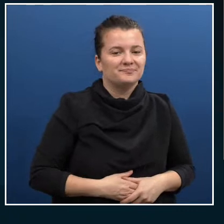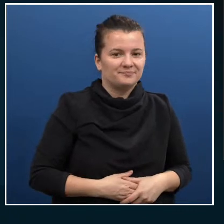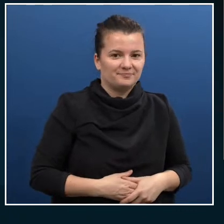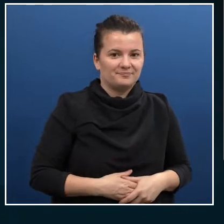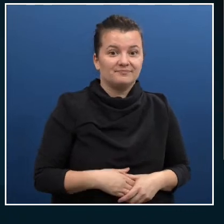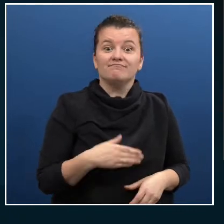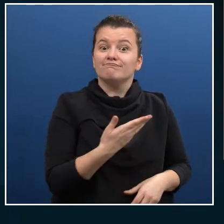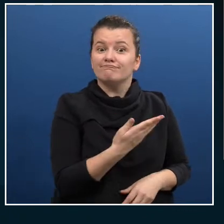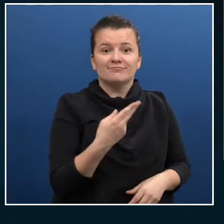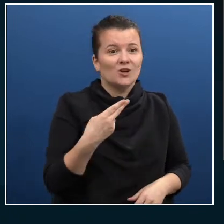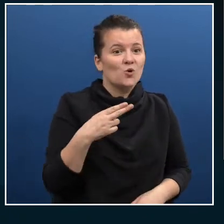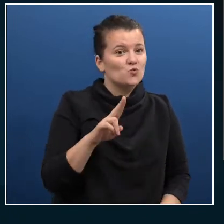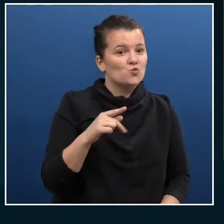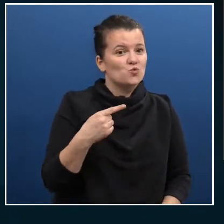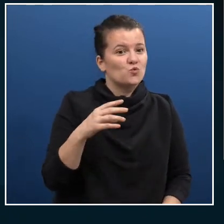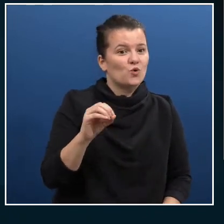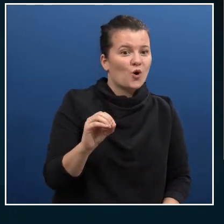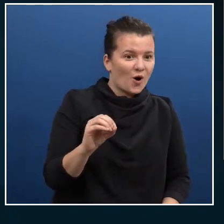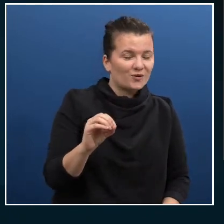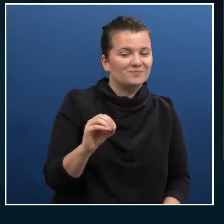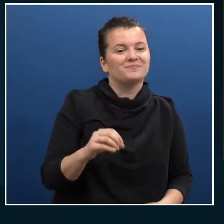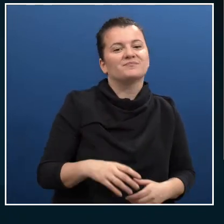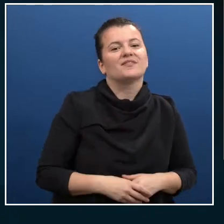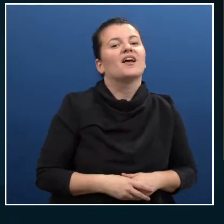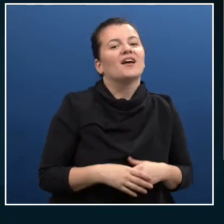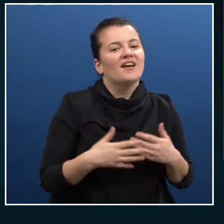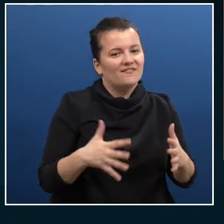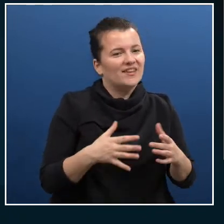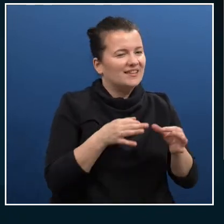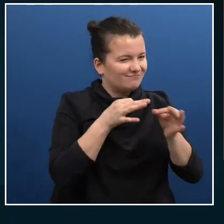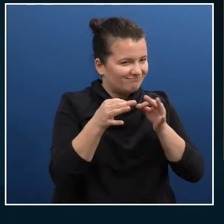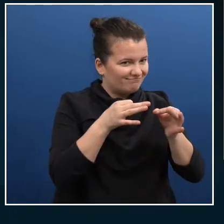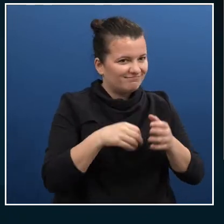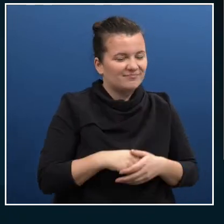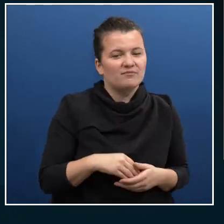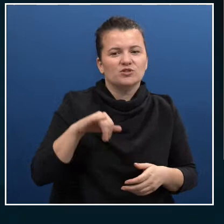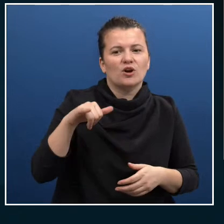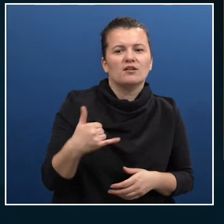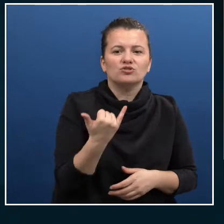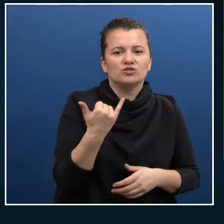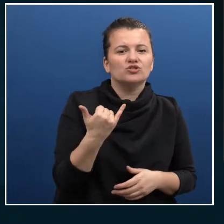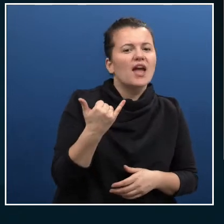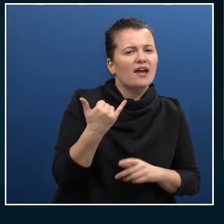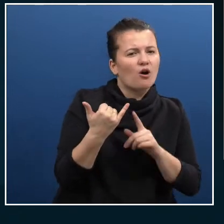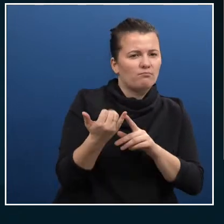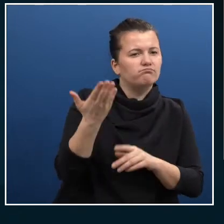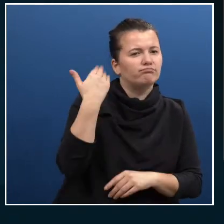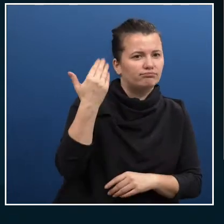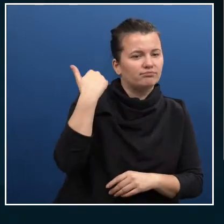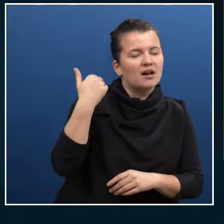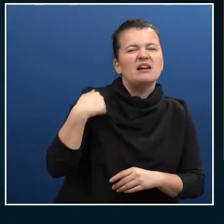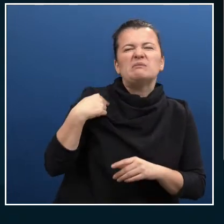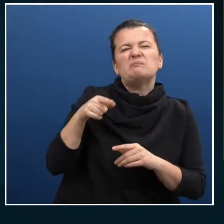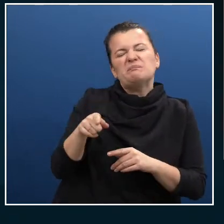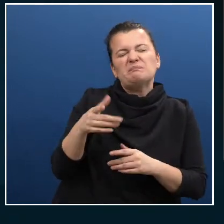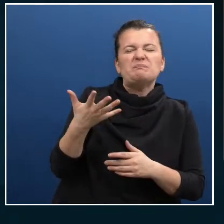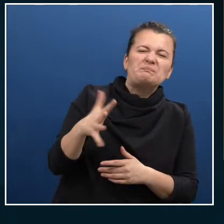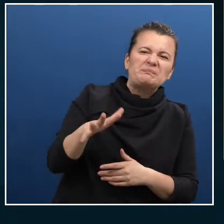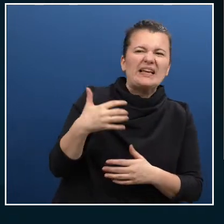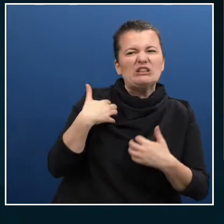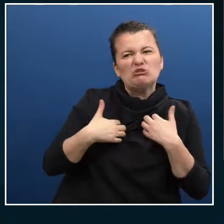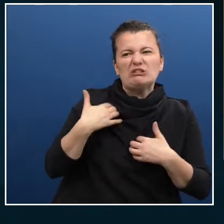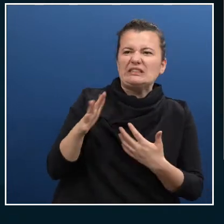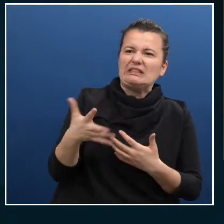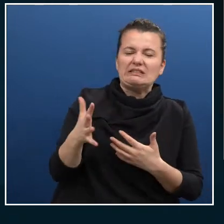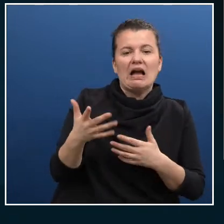Hugo, yeah, I told already about it. I looked first to Jekyll, but it was not so interesting to me because